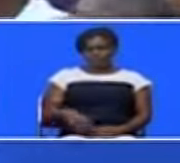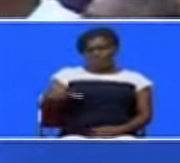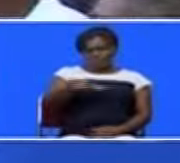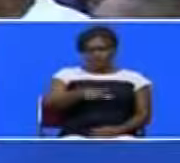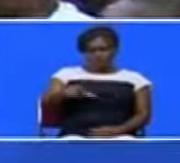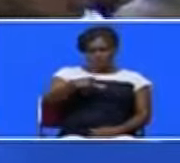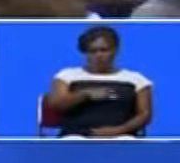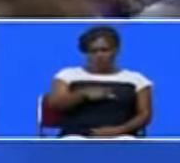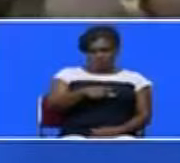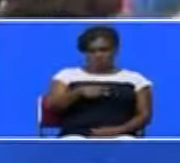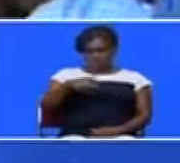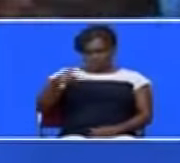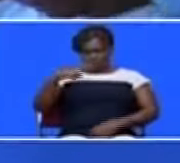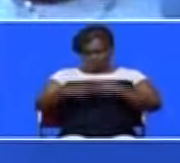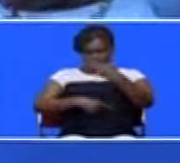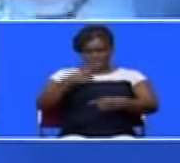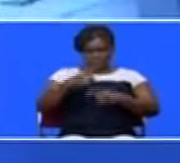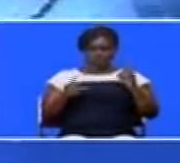Locals got down to it.